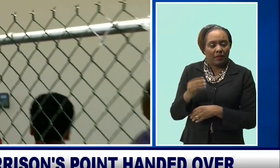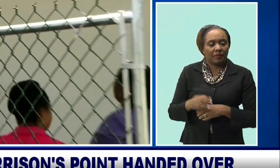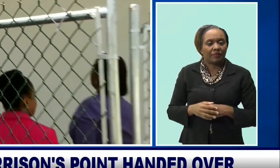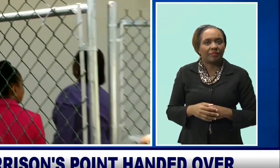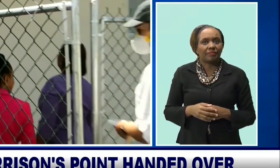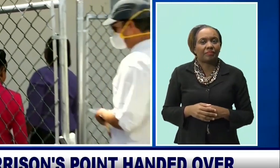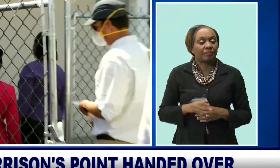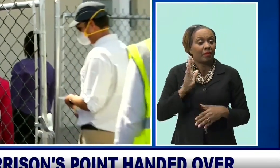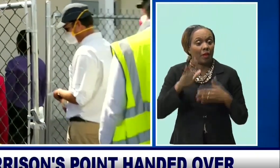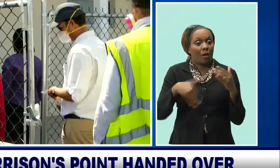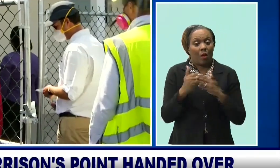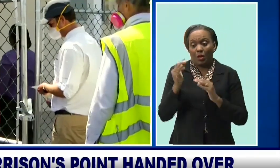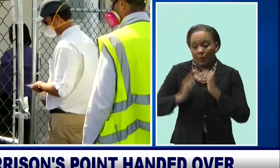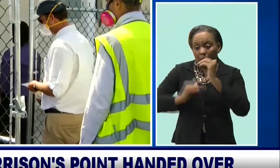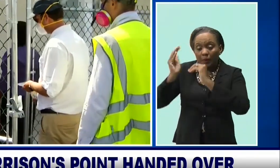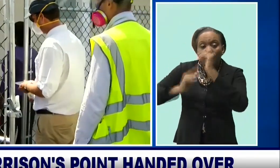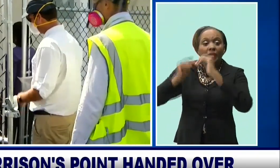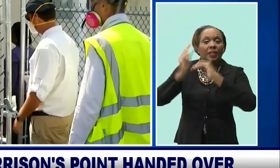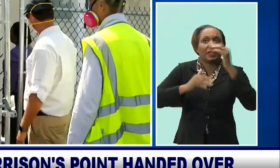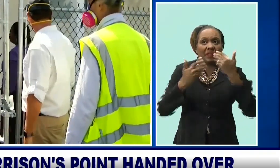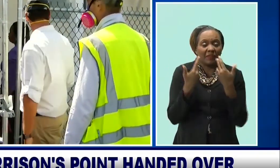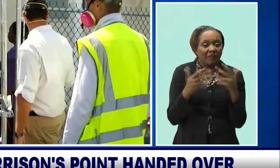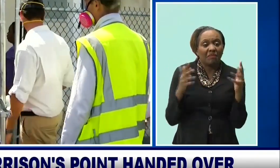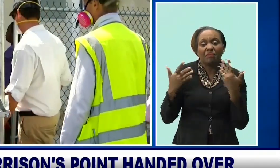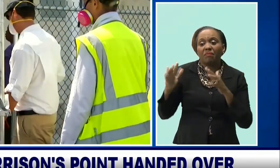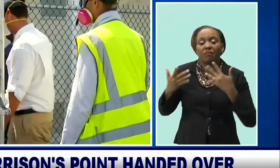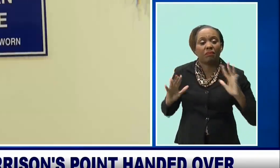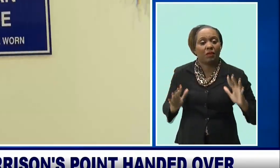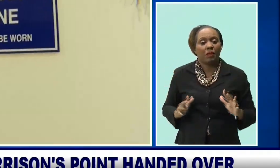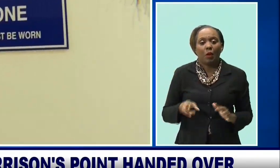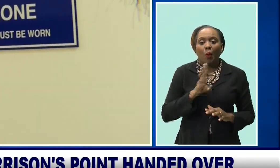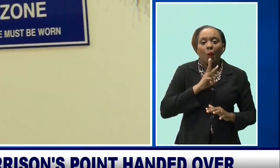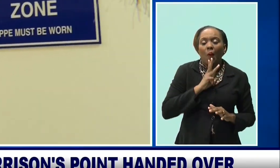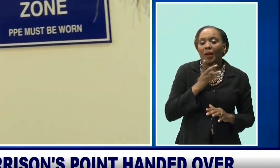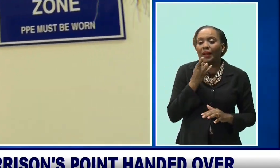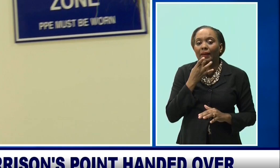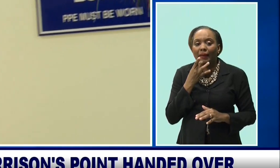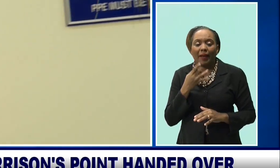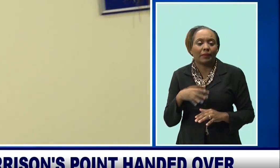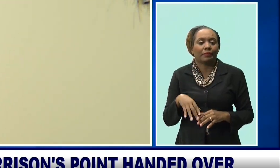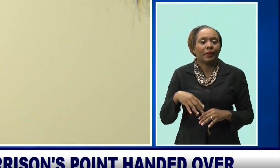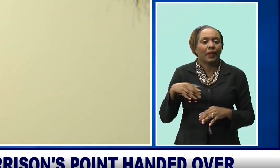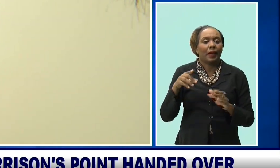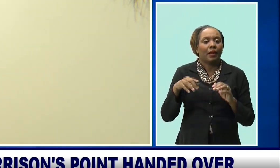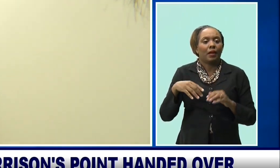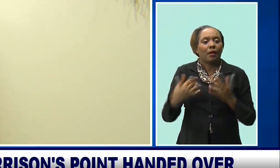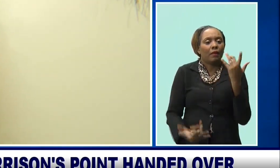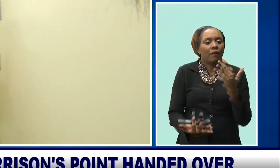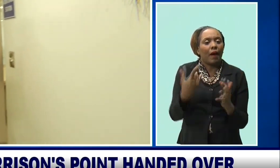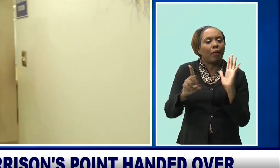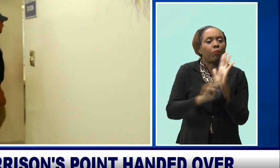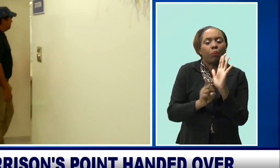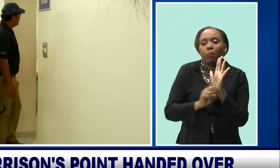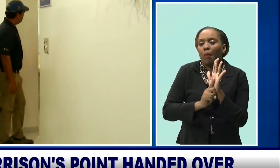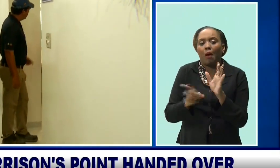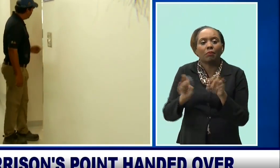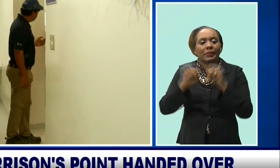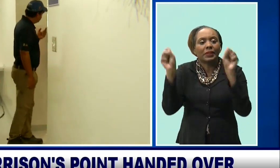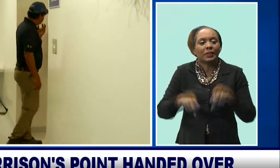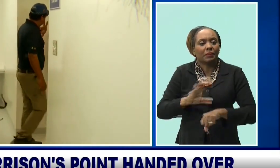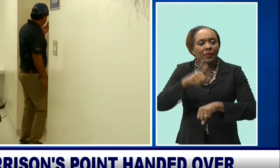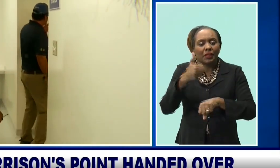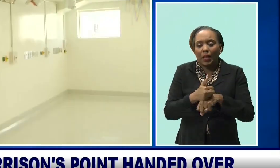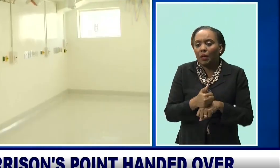been completed. They have all their services in them, water, electricity, fire alarm systems, everything have been